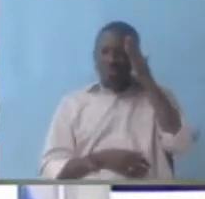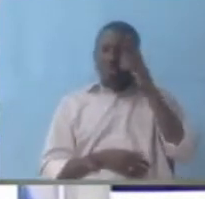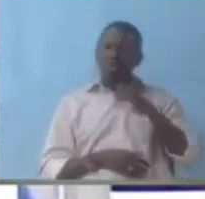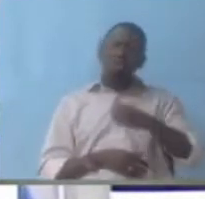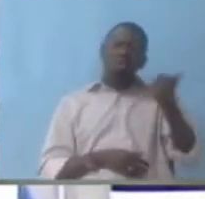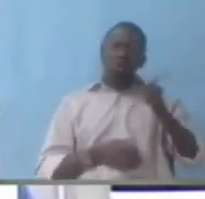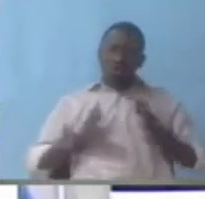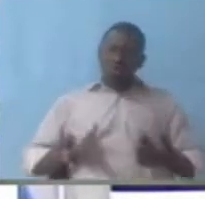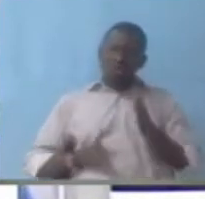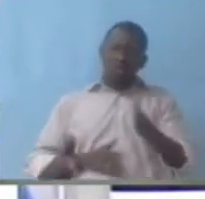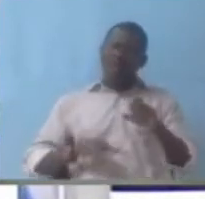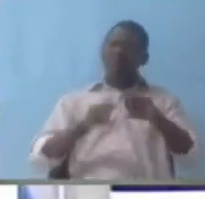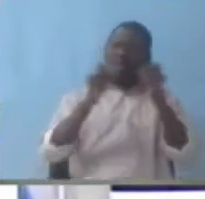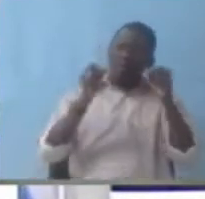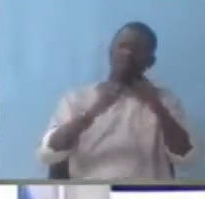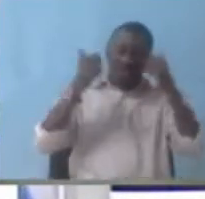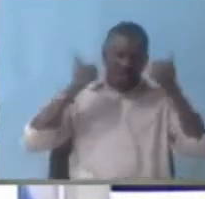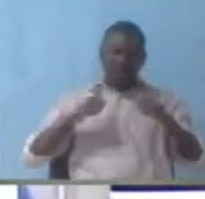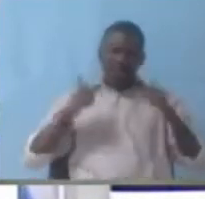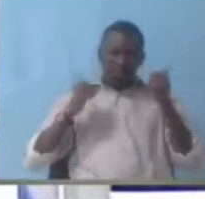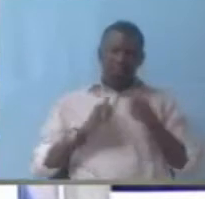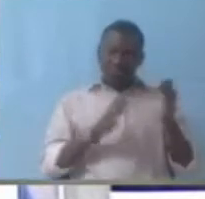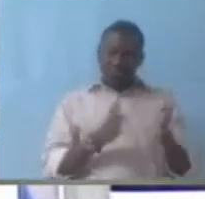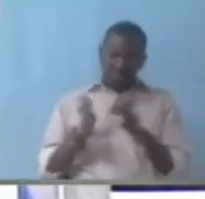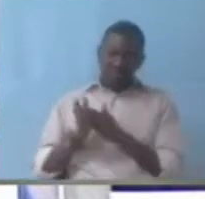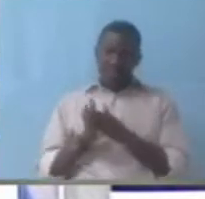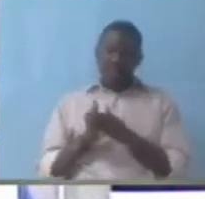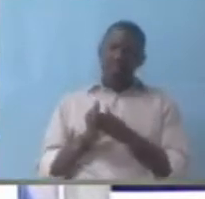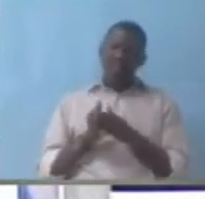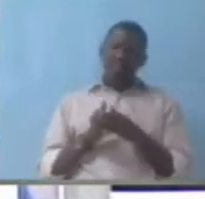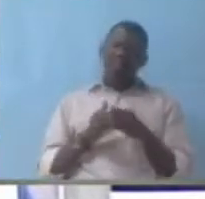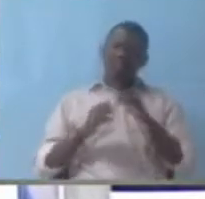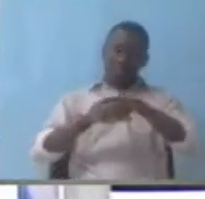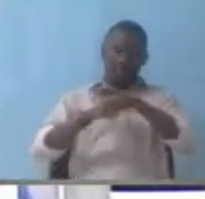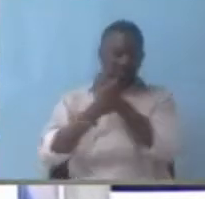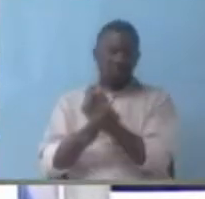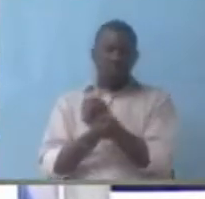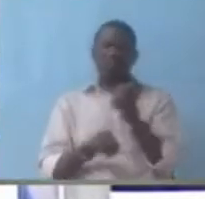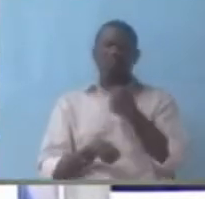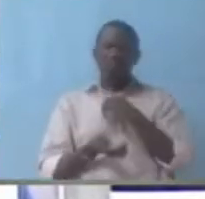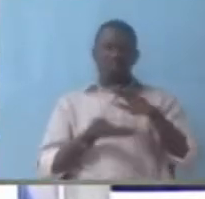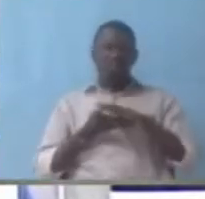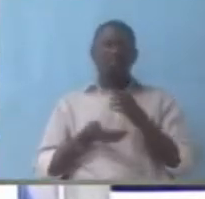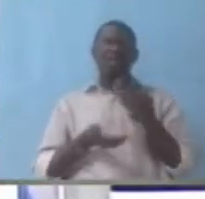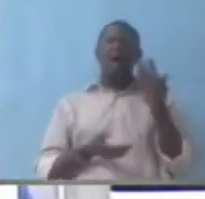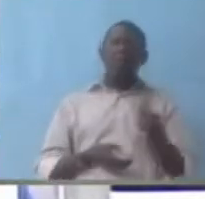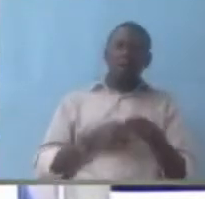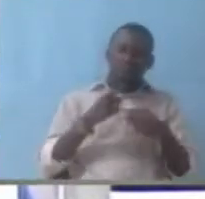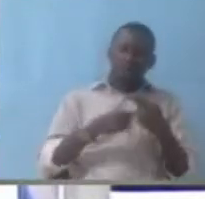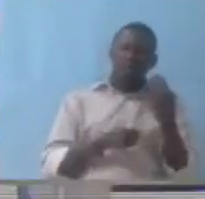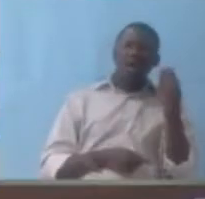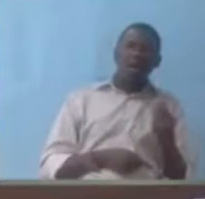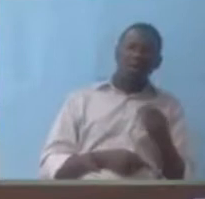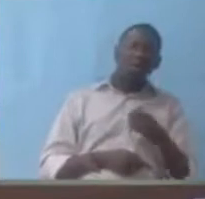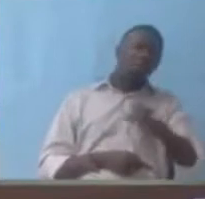apart from unlawful detentions? Because we have received a lot of testimony about how some of the ministers were also tortured during this